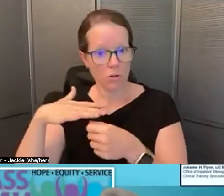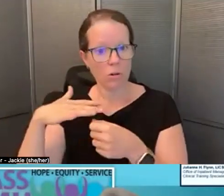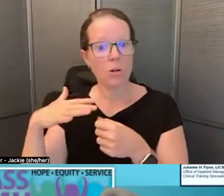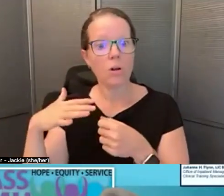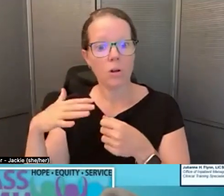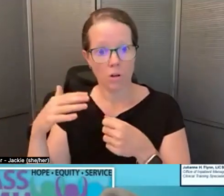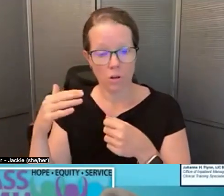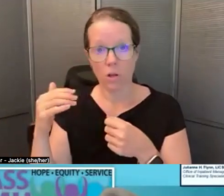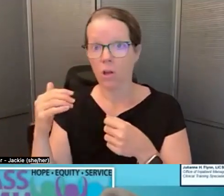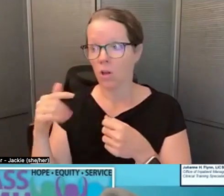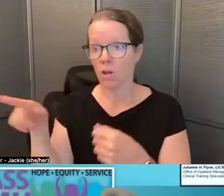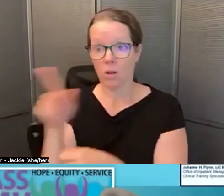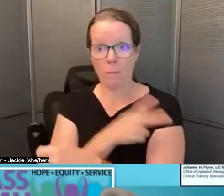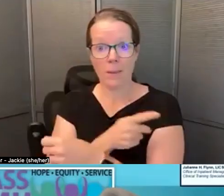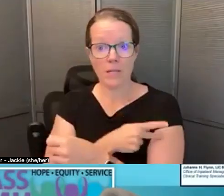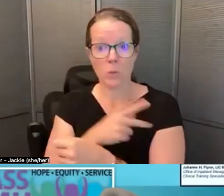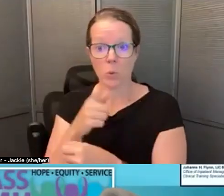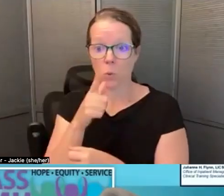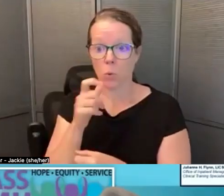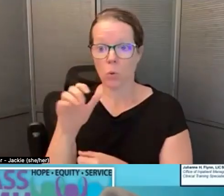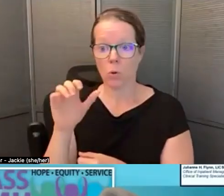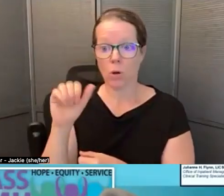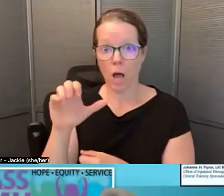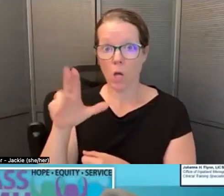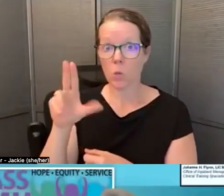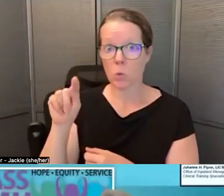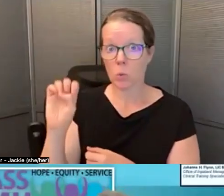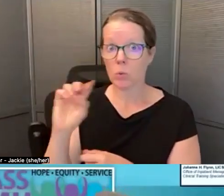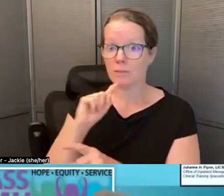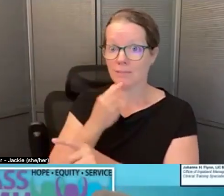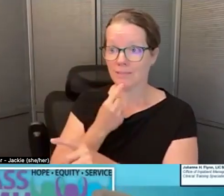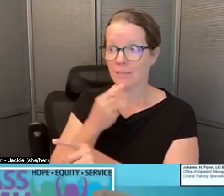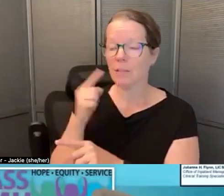they need support from staff at baseline.